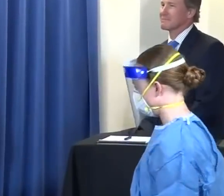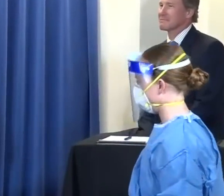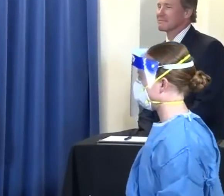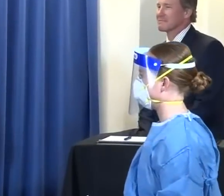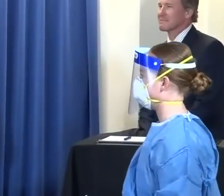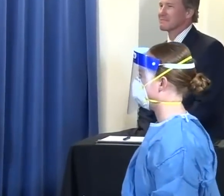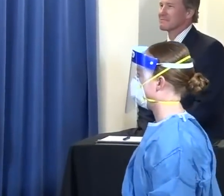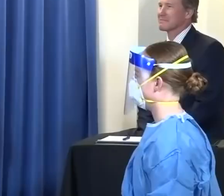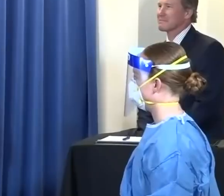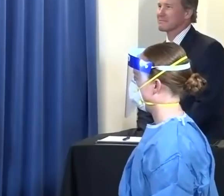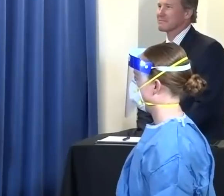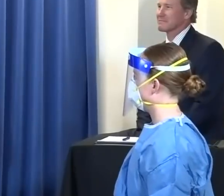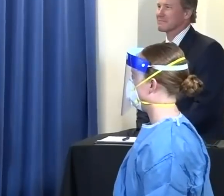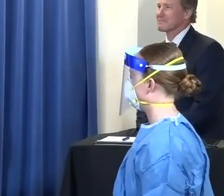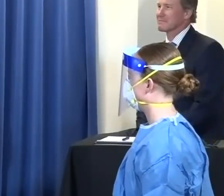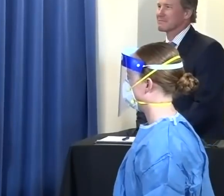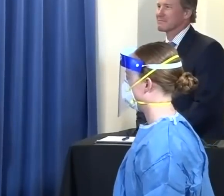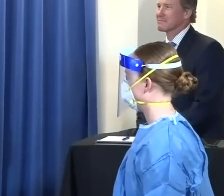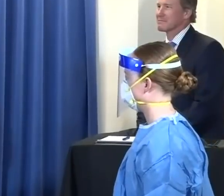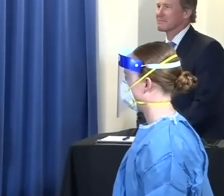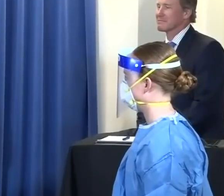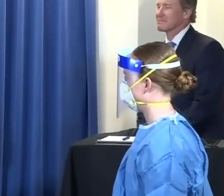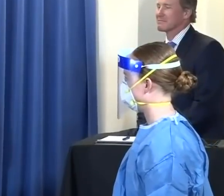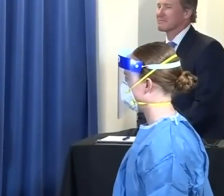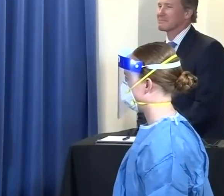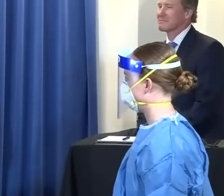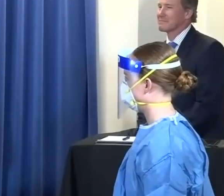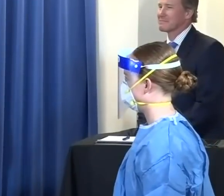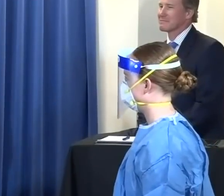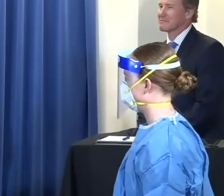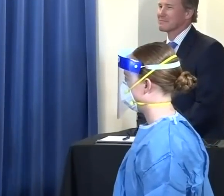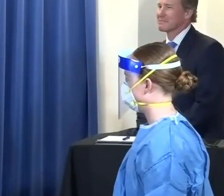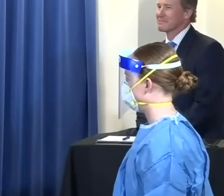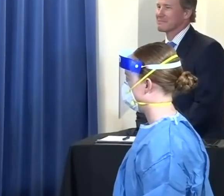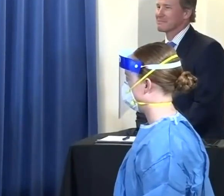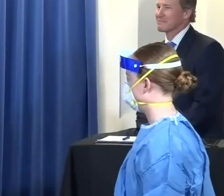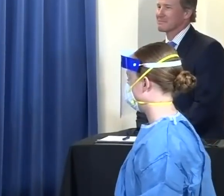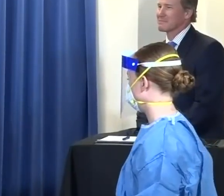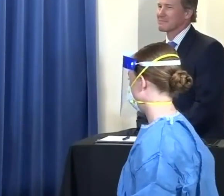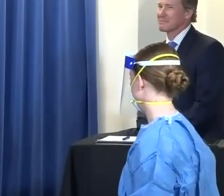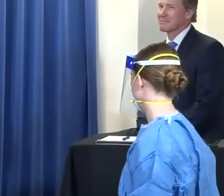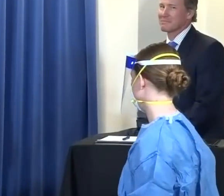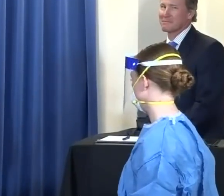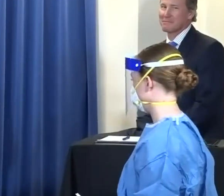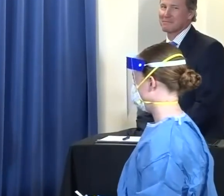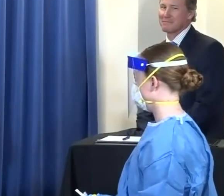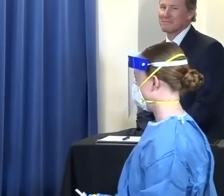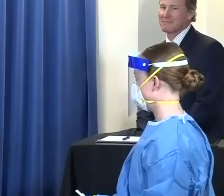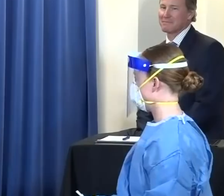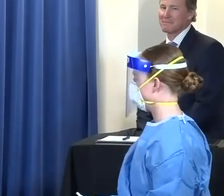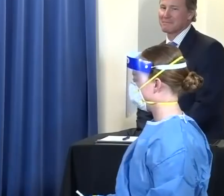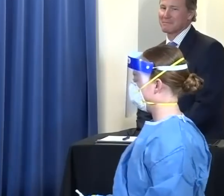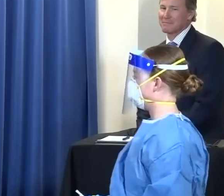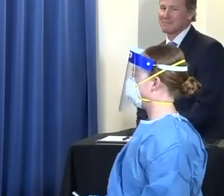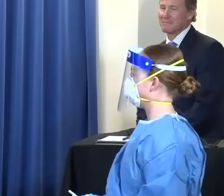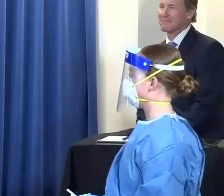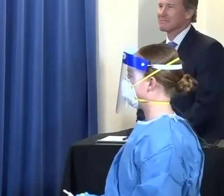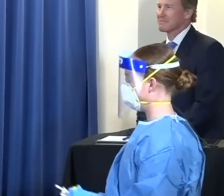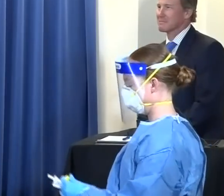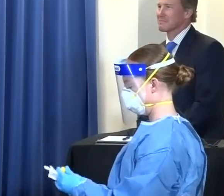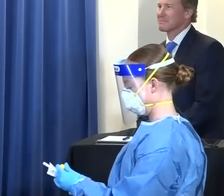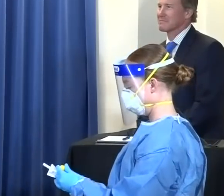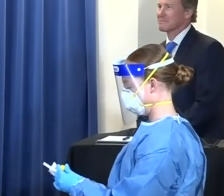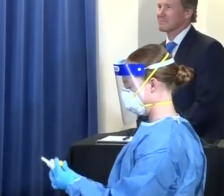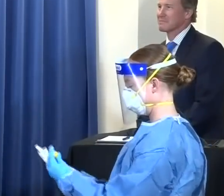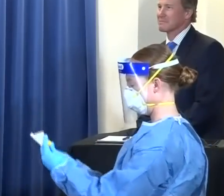of our specimens to a lab that's designated based on the region, and then those tests are ran, and you get results within 24 to 48 hours.